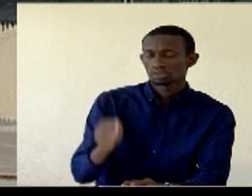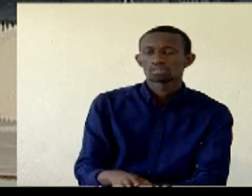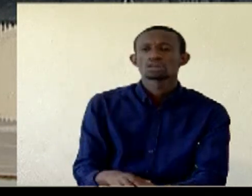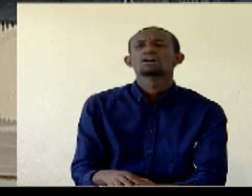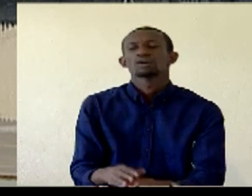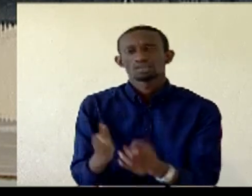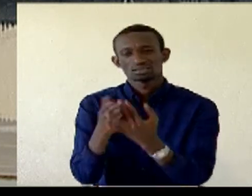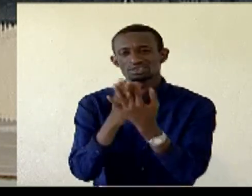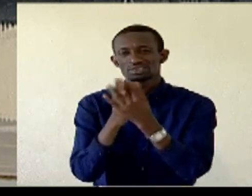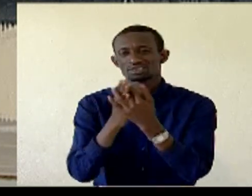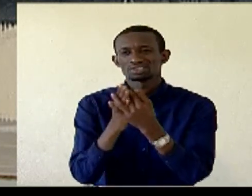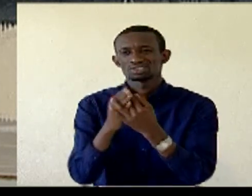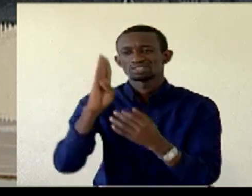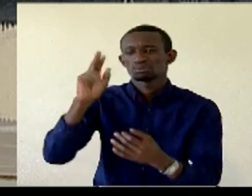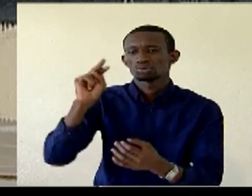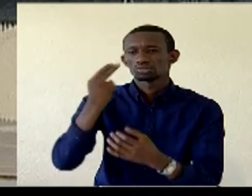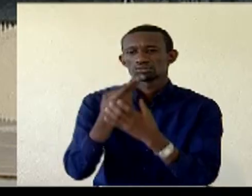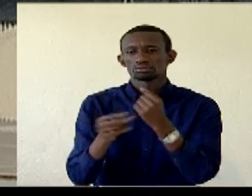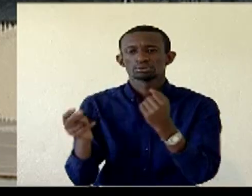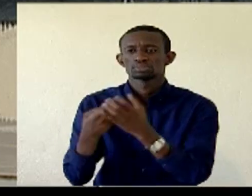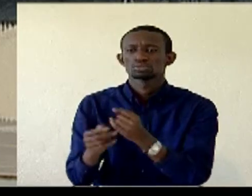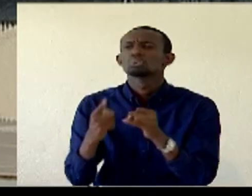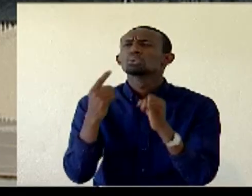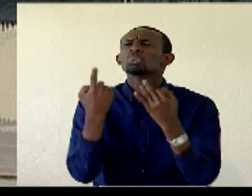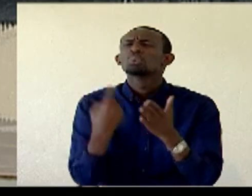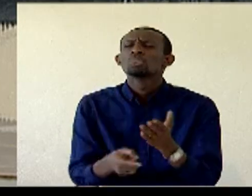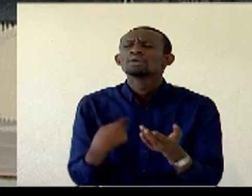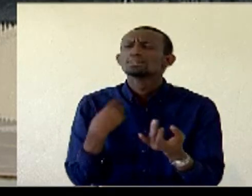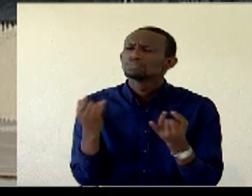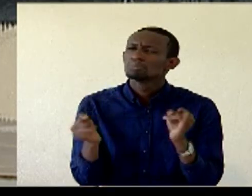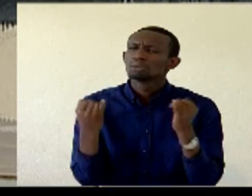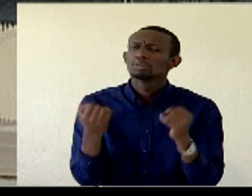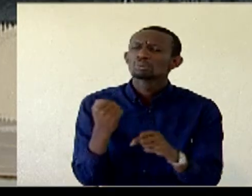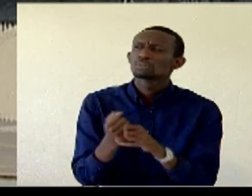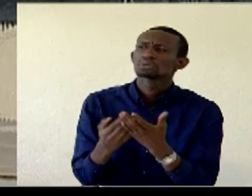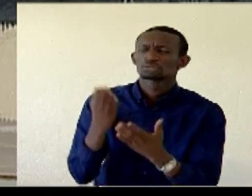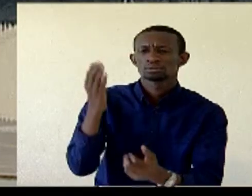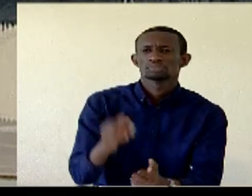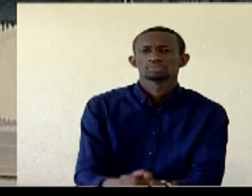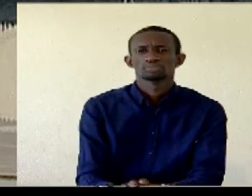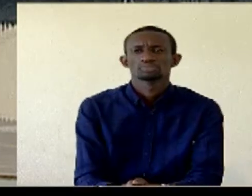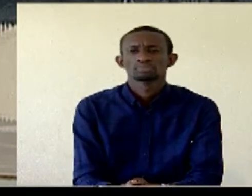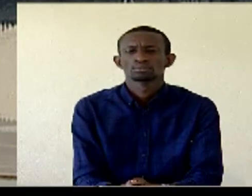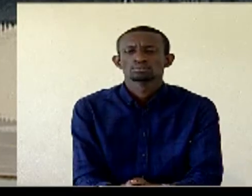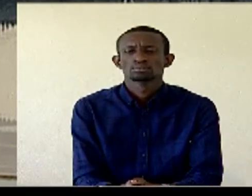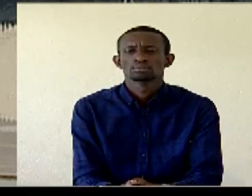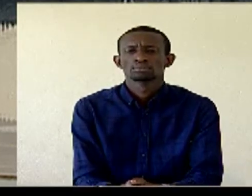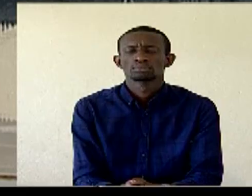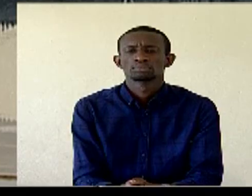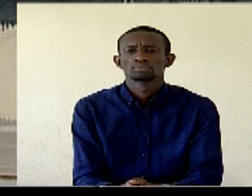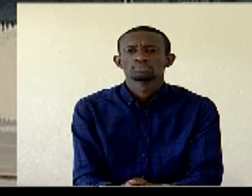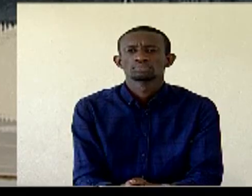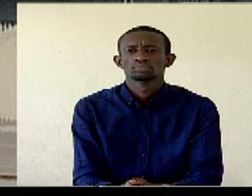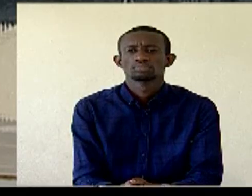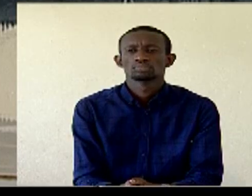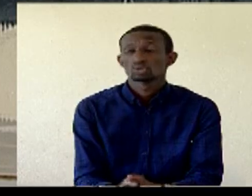tend to move out. So what am I trying to do here? So eventually, you will have